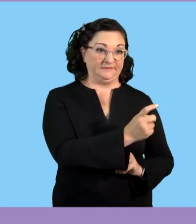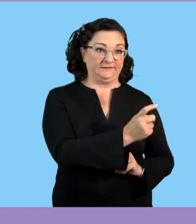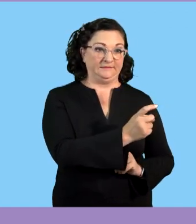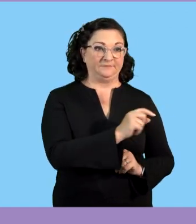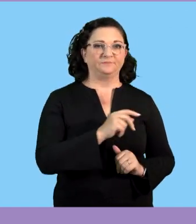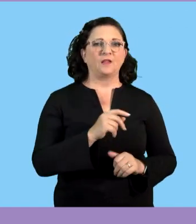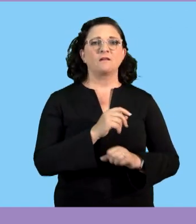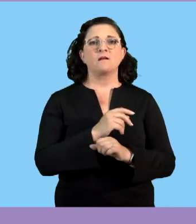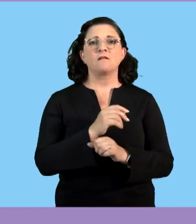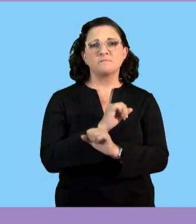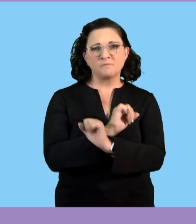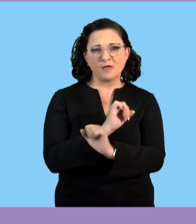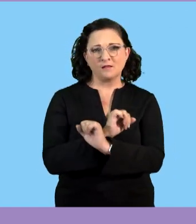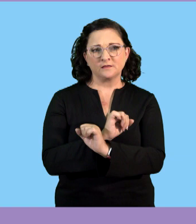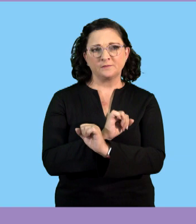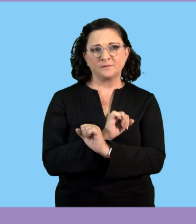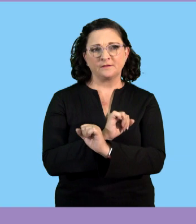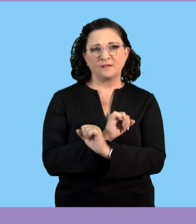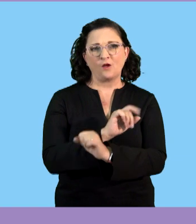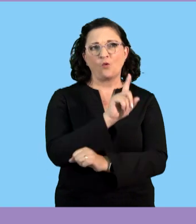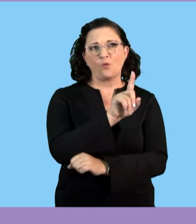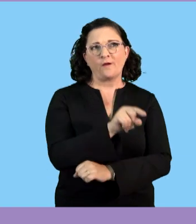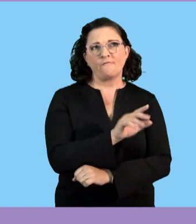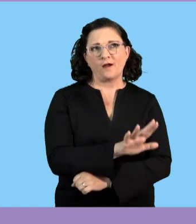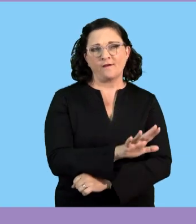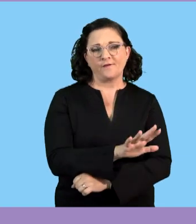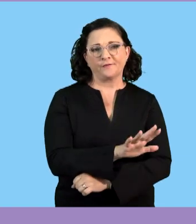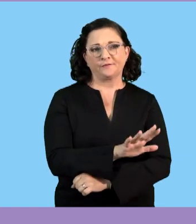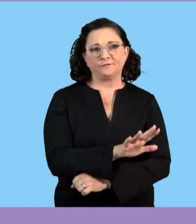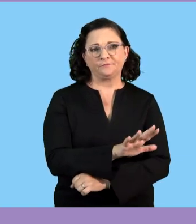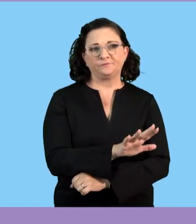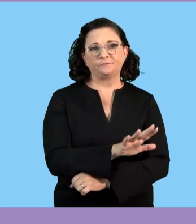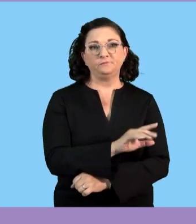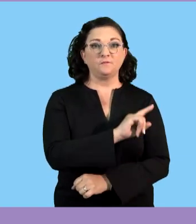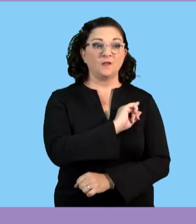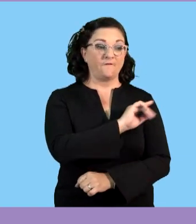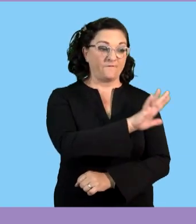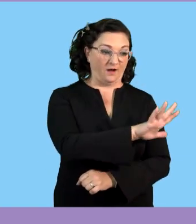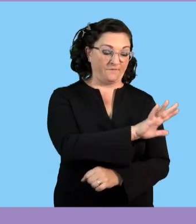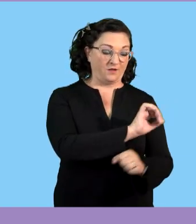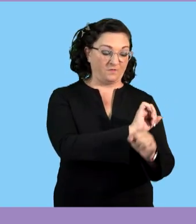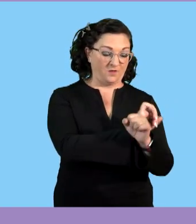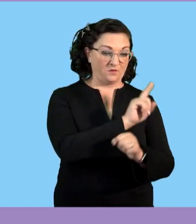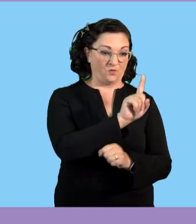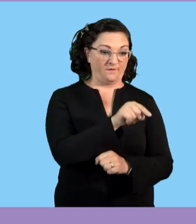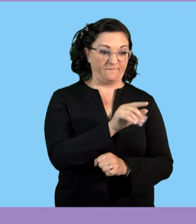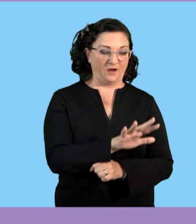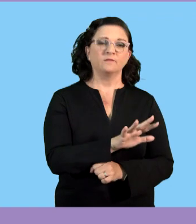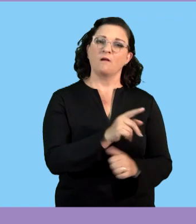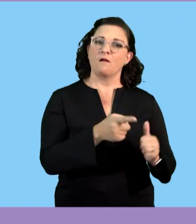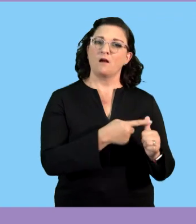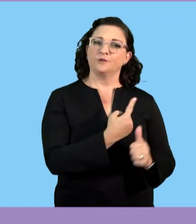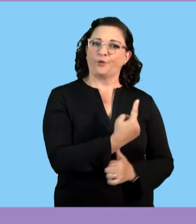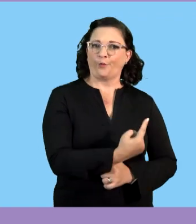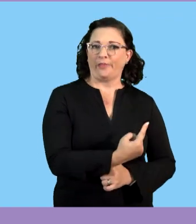and I am going to multiply with 1/5, because 5 multiplied by 1/5 is